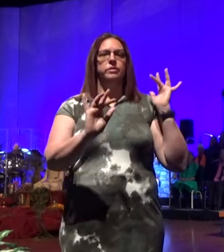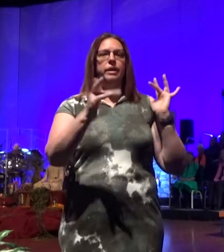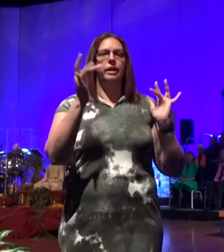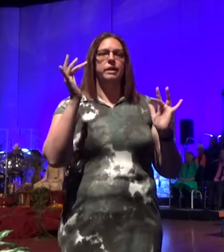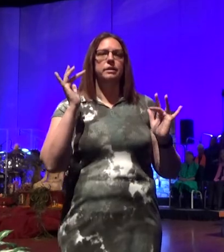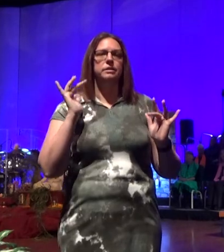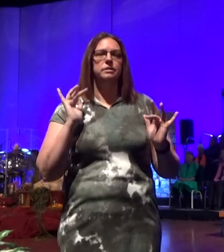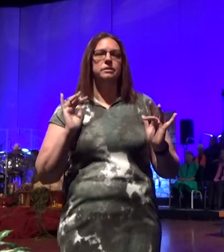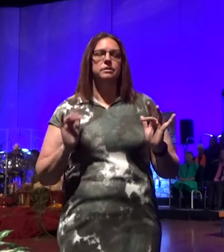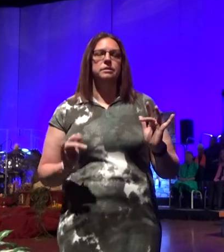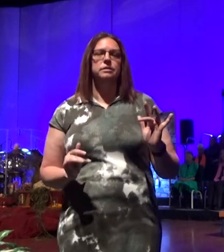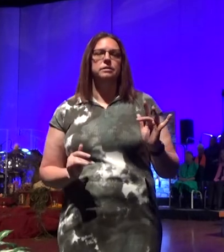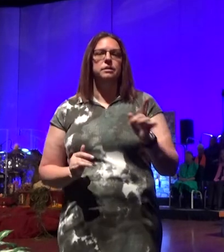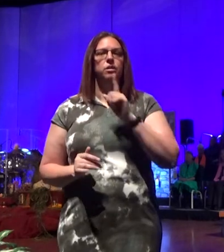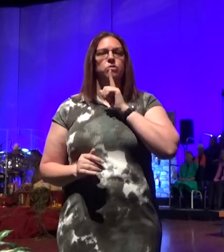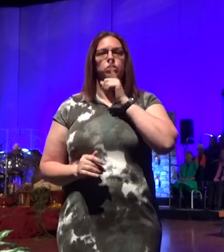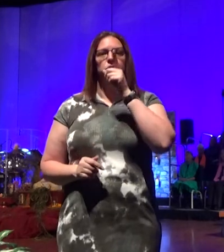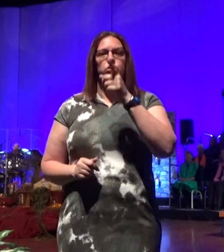face.